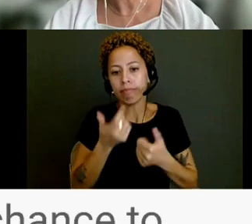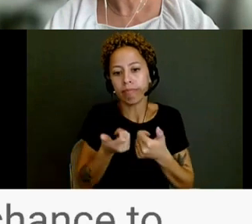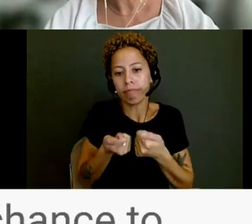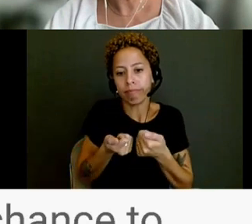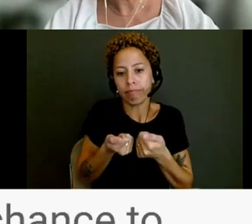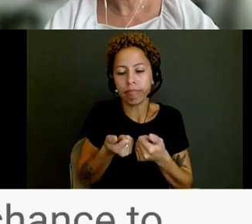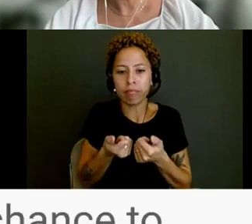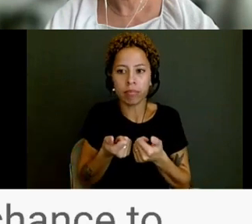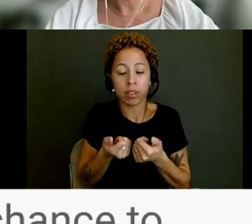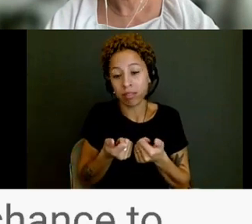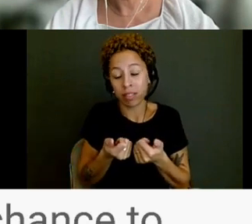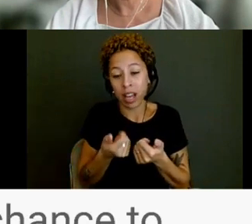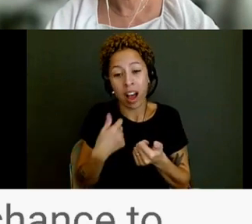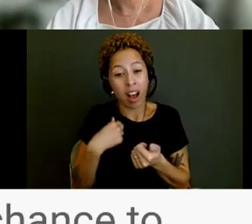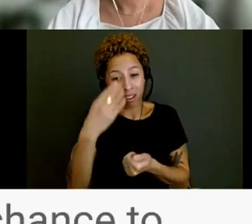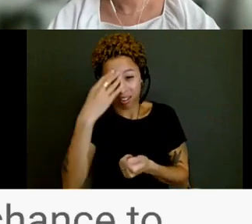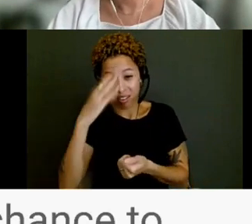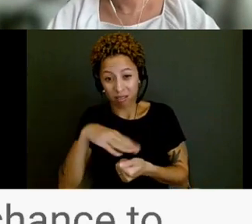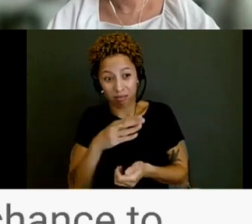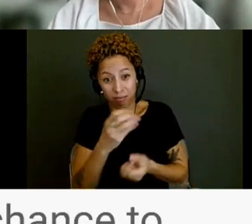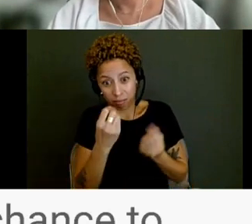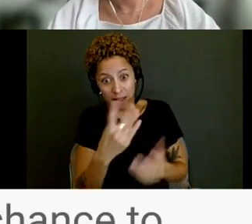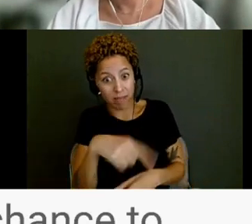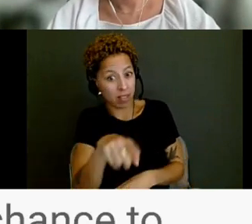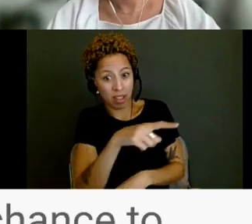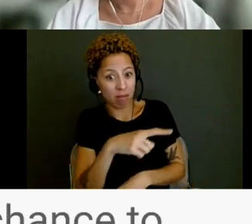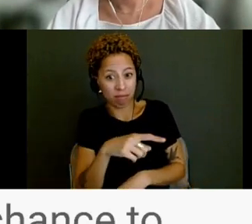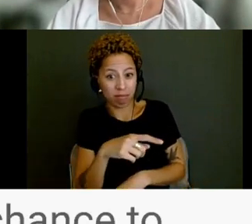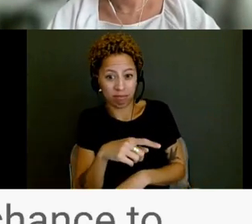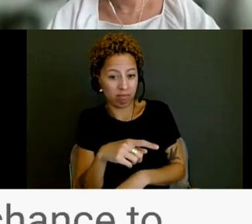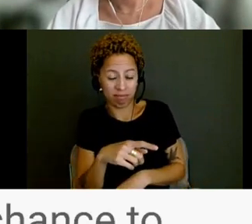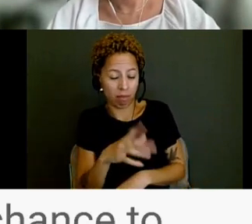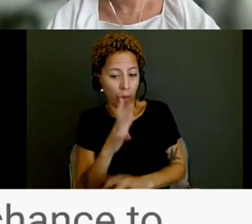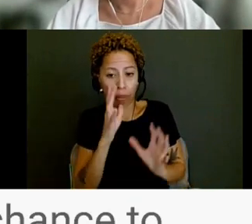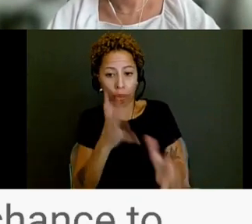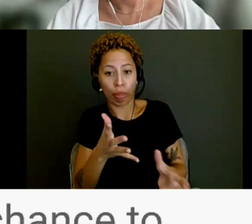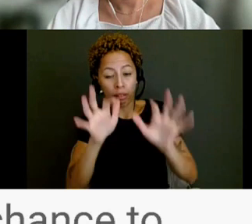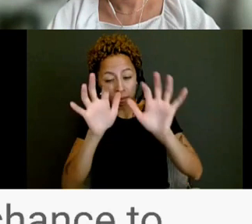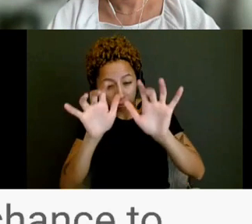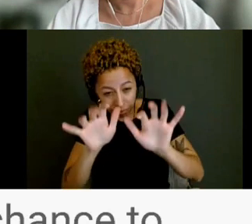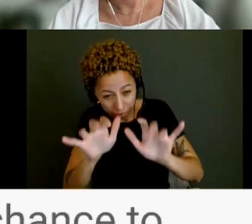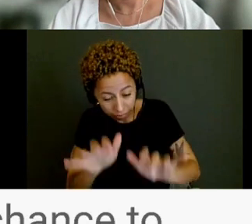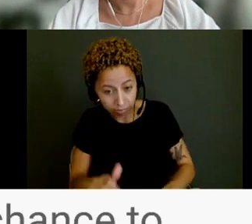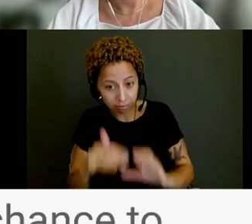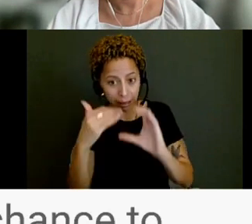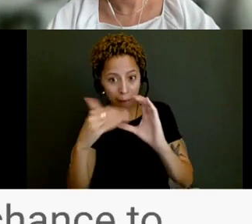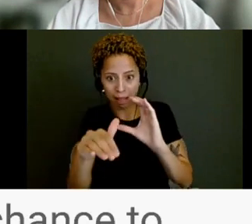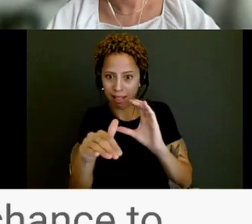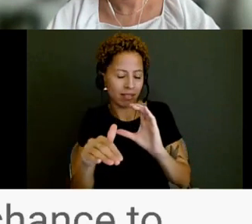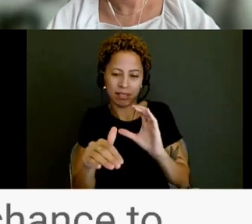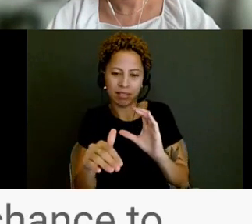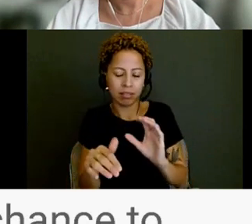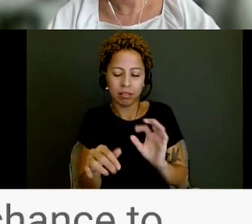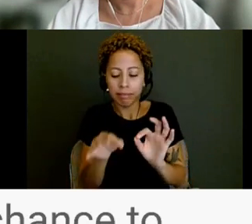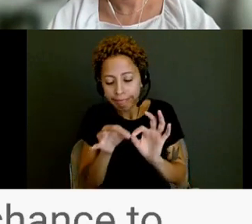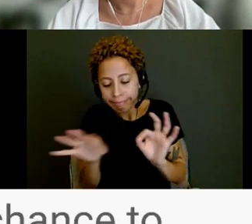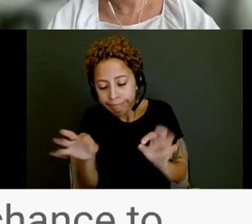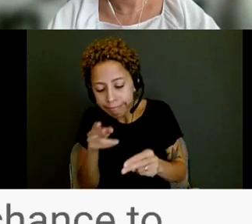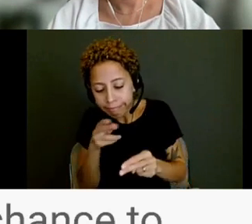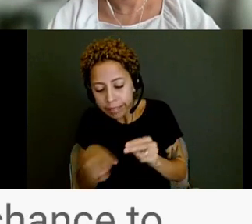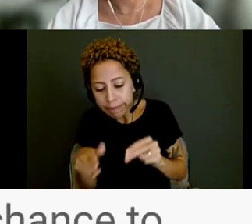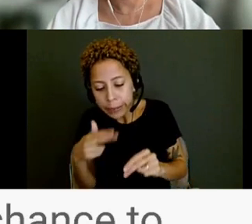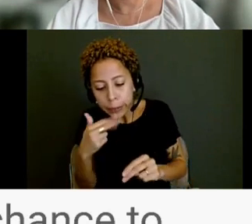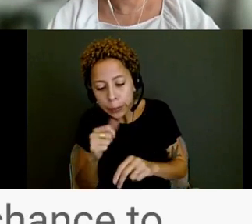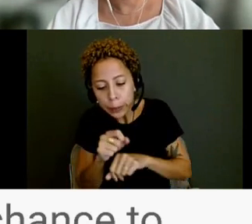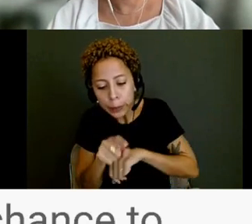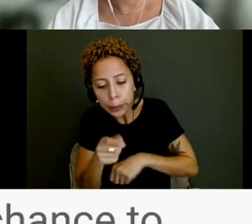not sure they want to read all that. They really seem to prefer, no capitals or periods, just a couple of words in the text. It's